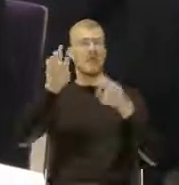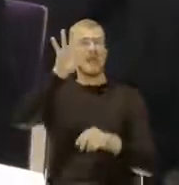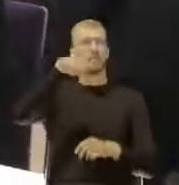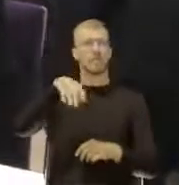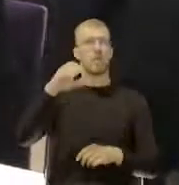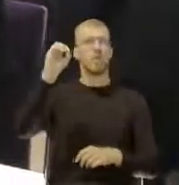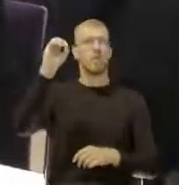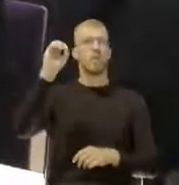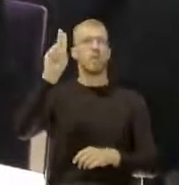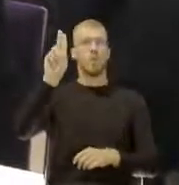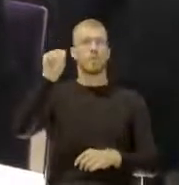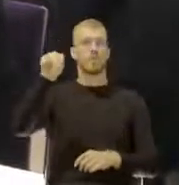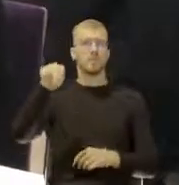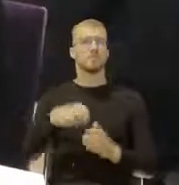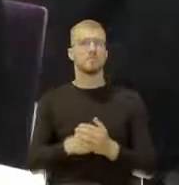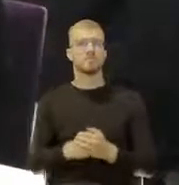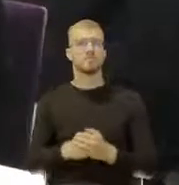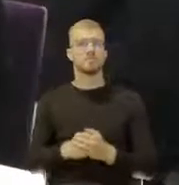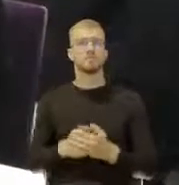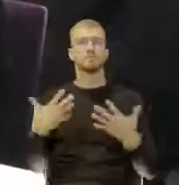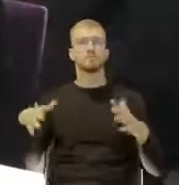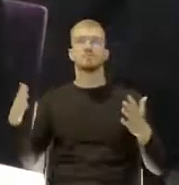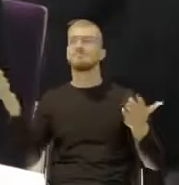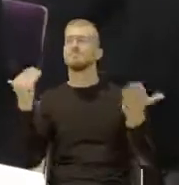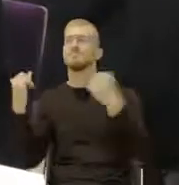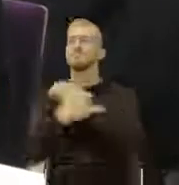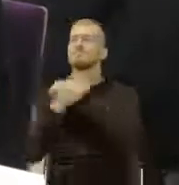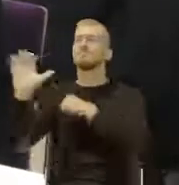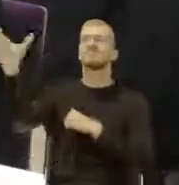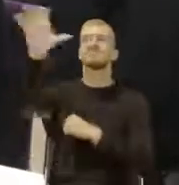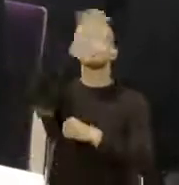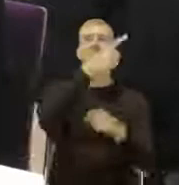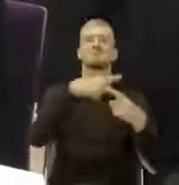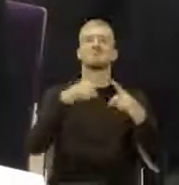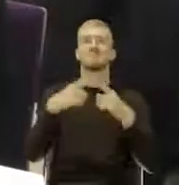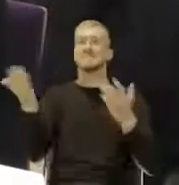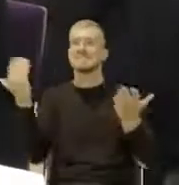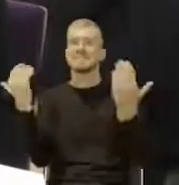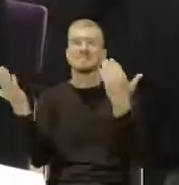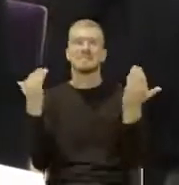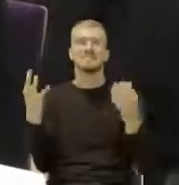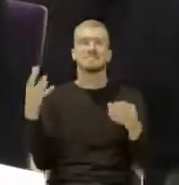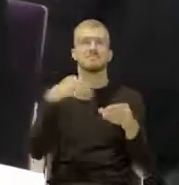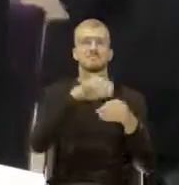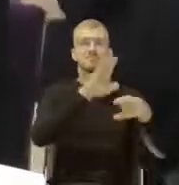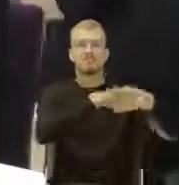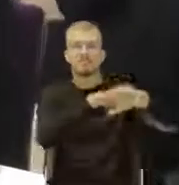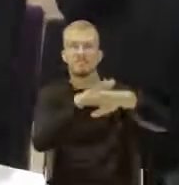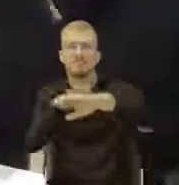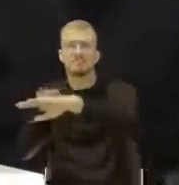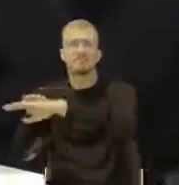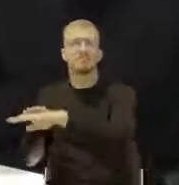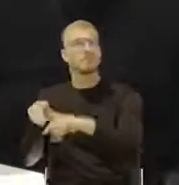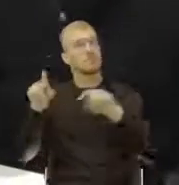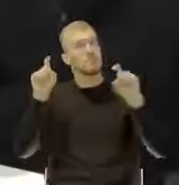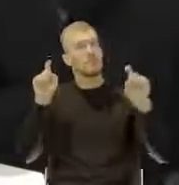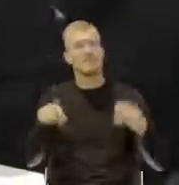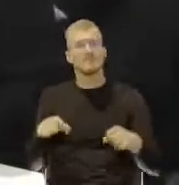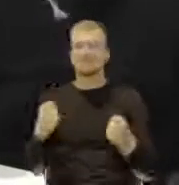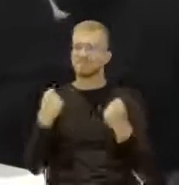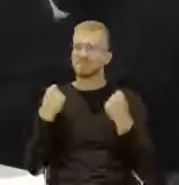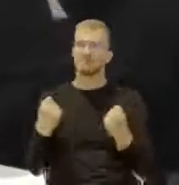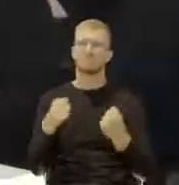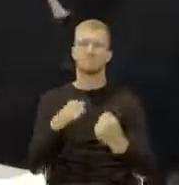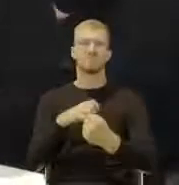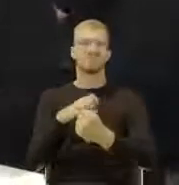engaging local governments in intergovernmental and national planning processes. I agree fully with the idea